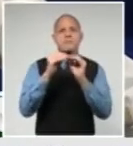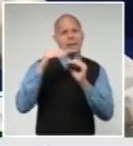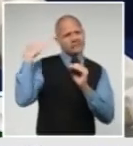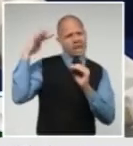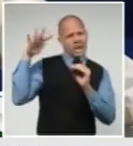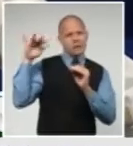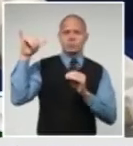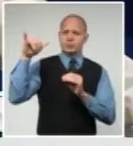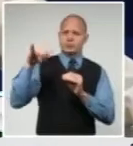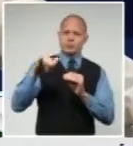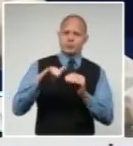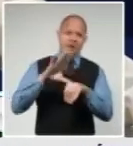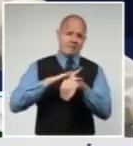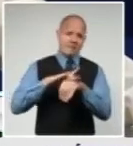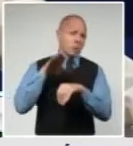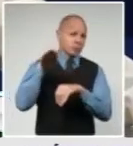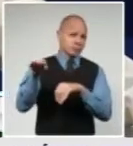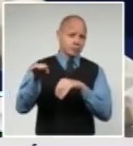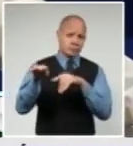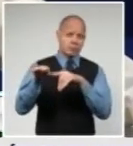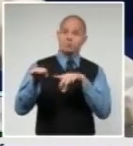the age of 18. The